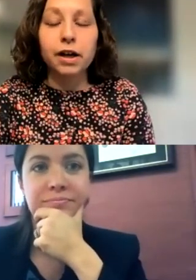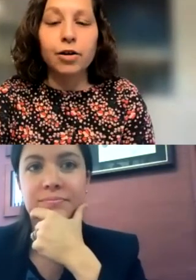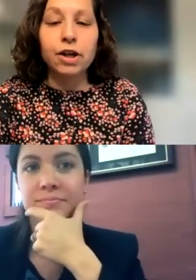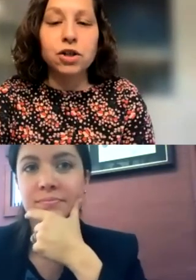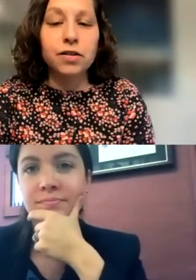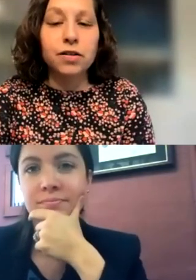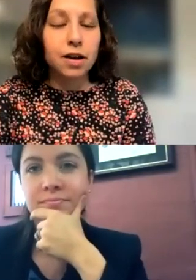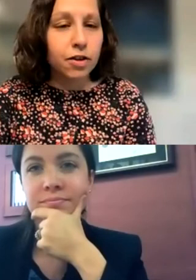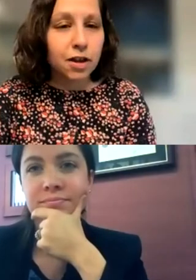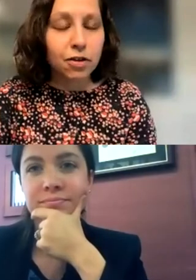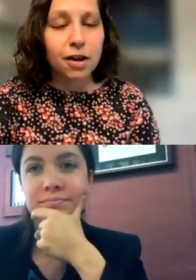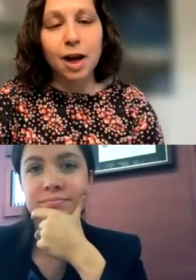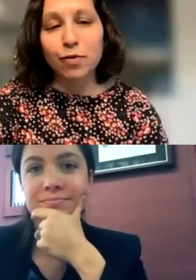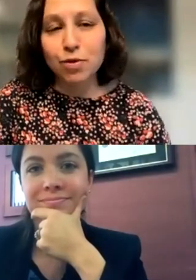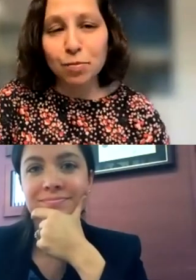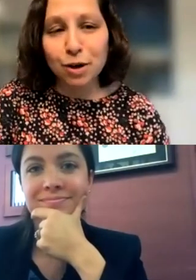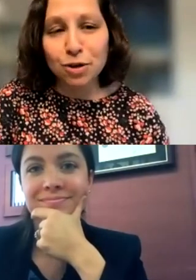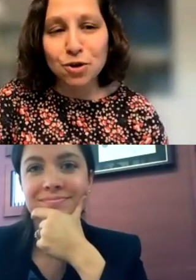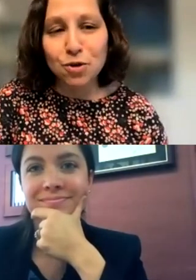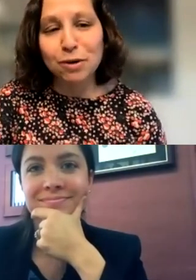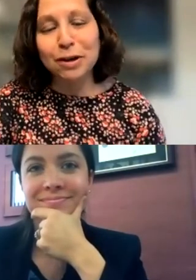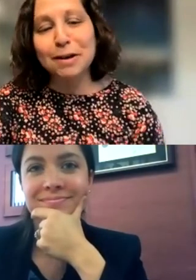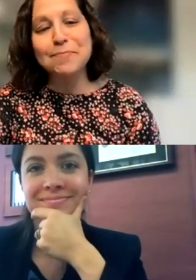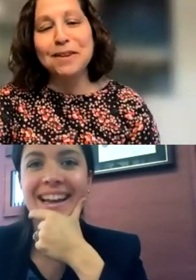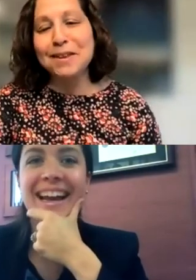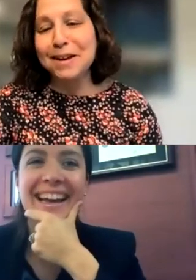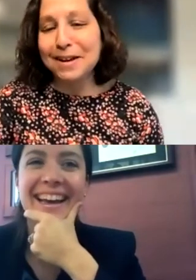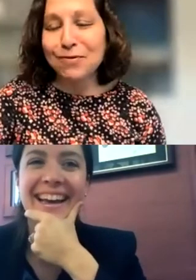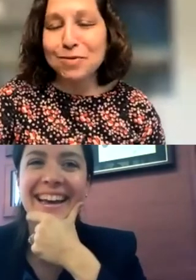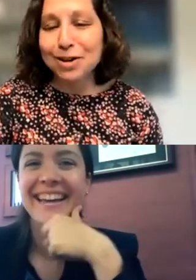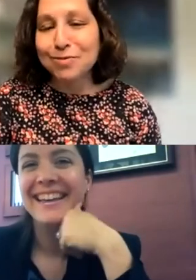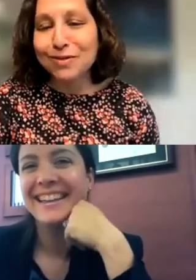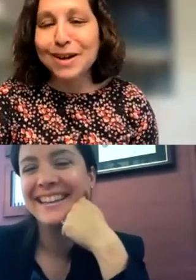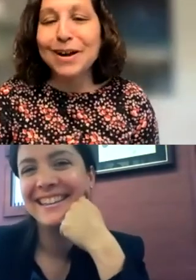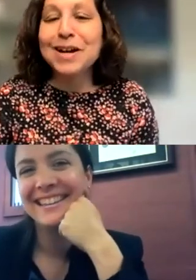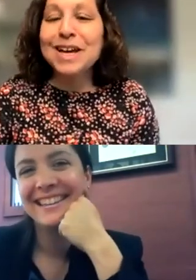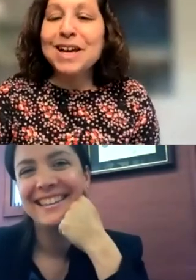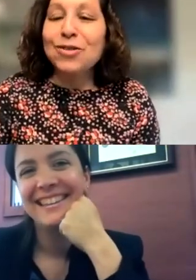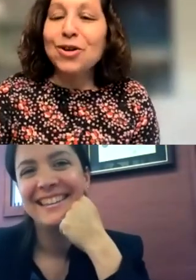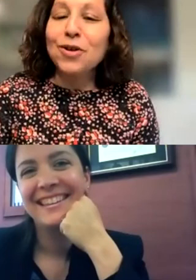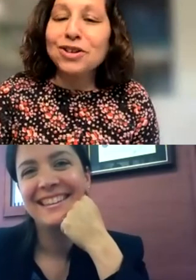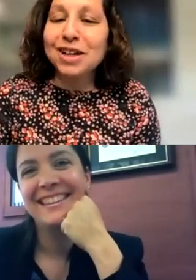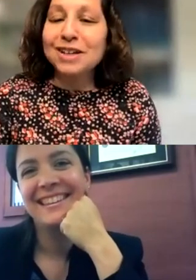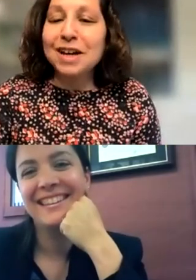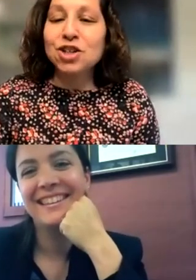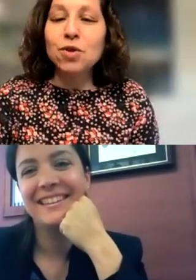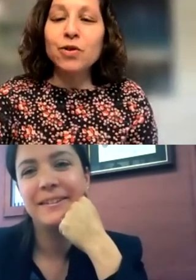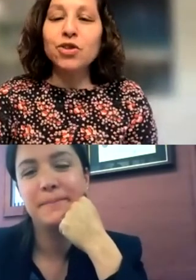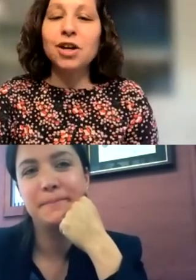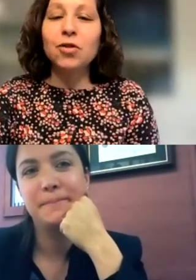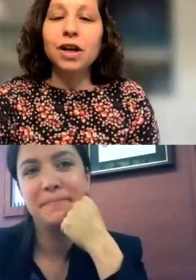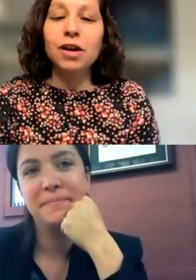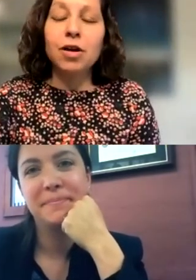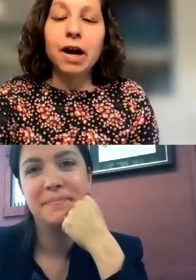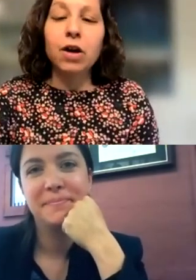wellness-related interventions. This sounds like it came from somebody who's into wellness. I think it's from Dr. Privatera. The question is, do you ever see